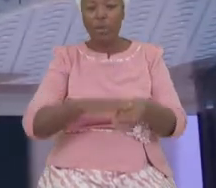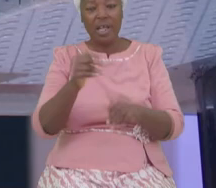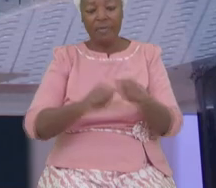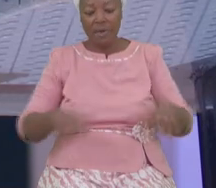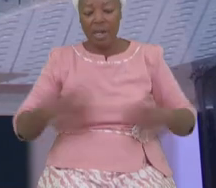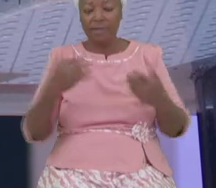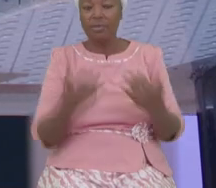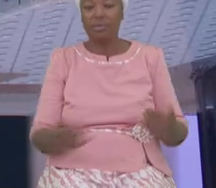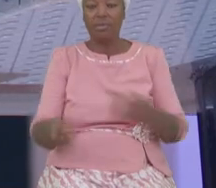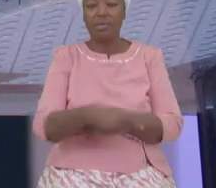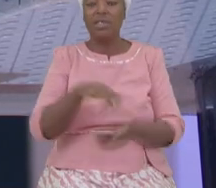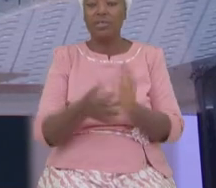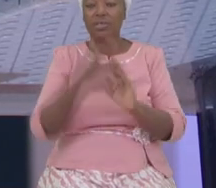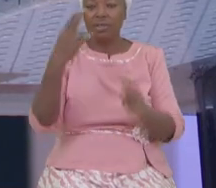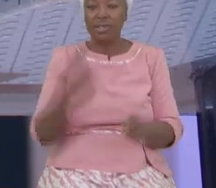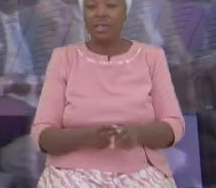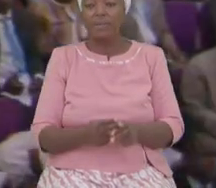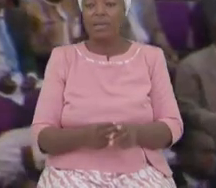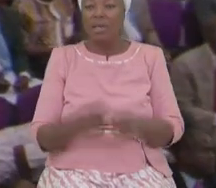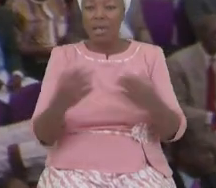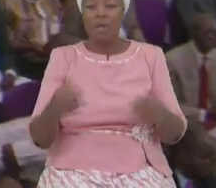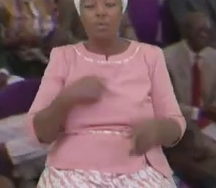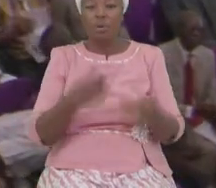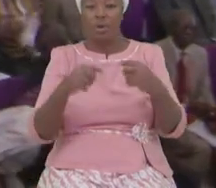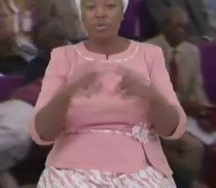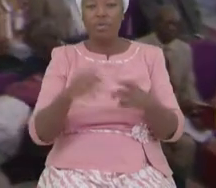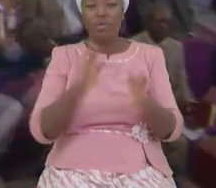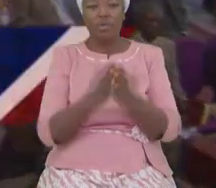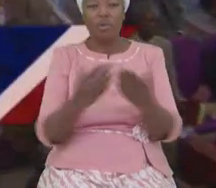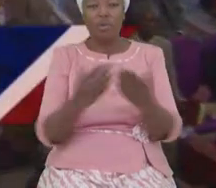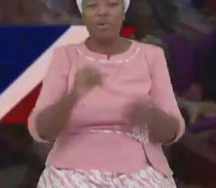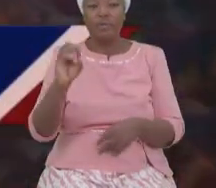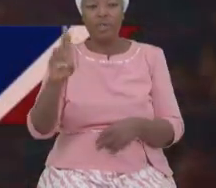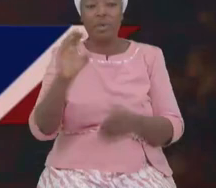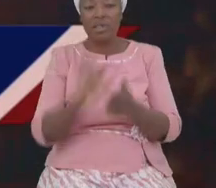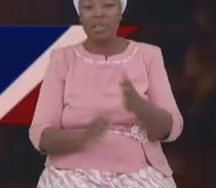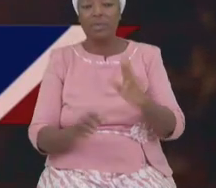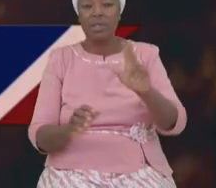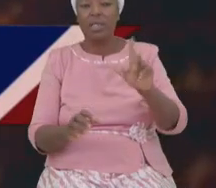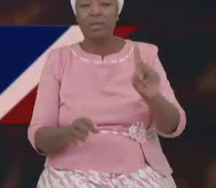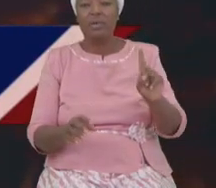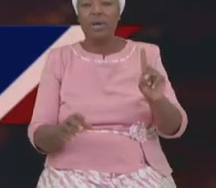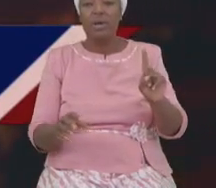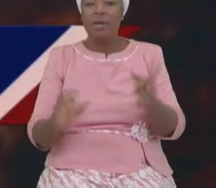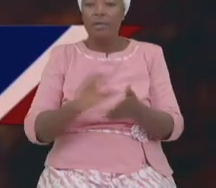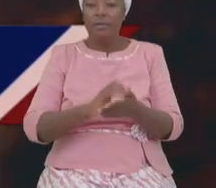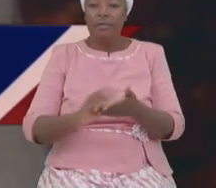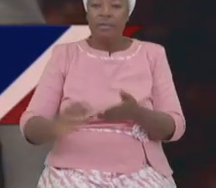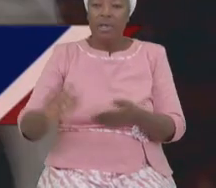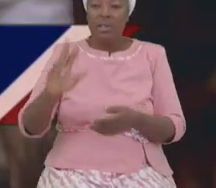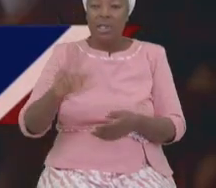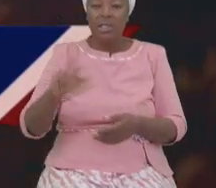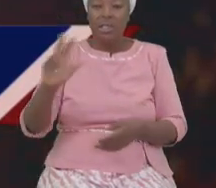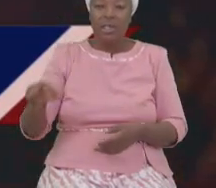in Jesus' name. We're coming to Jeremiah chapter 31, and I'm reading from verse